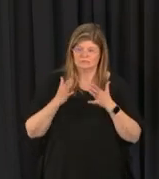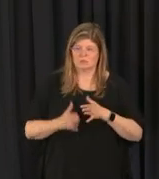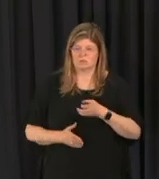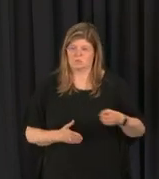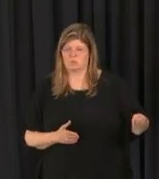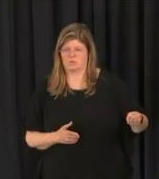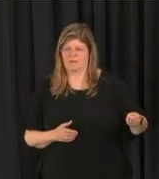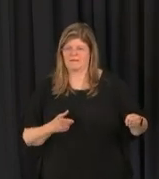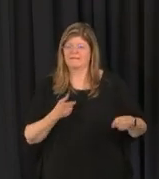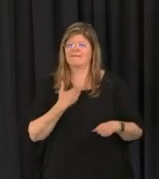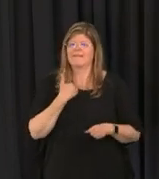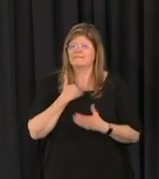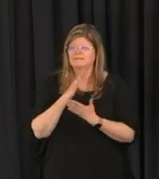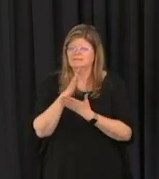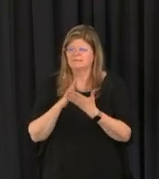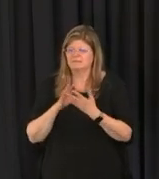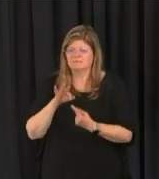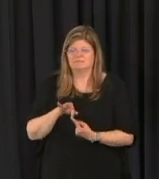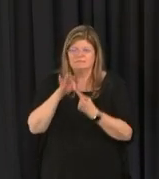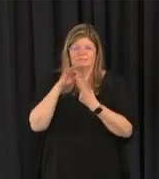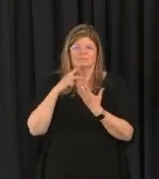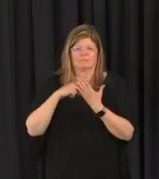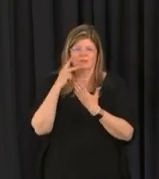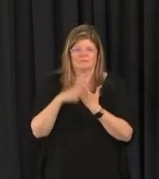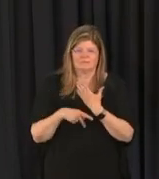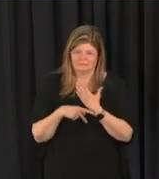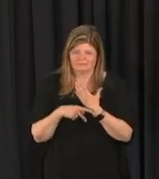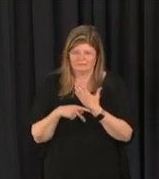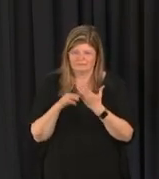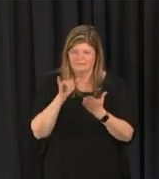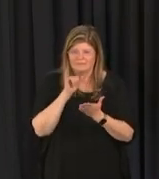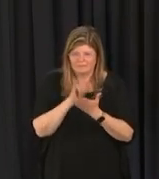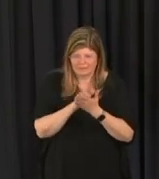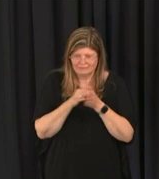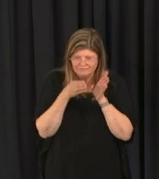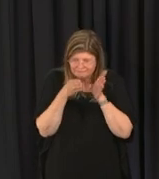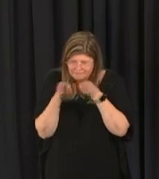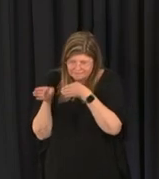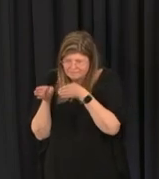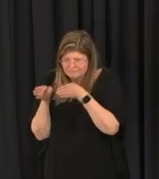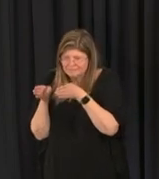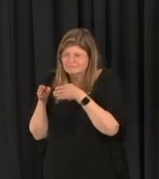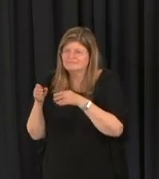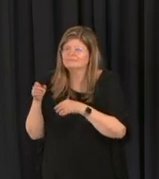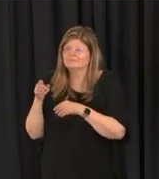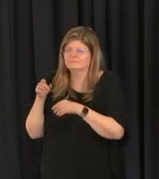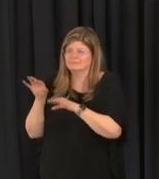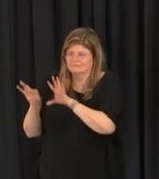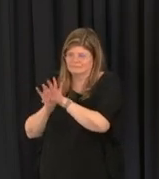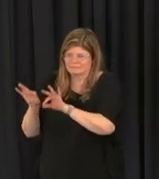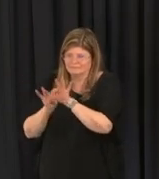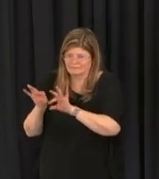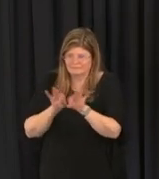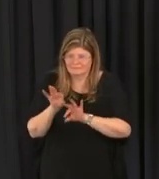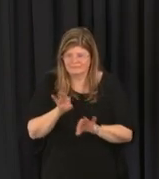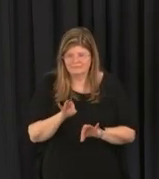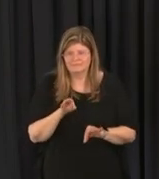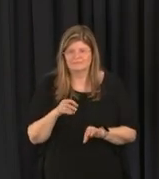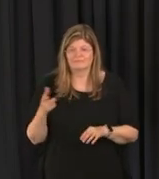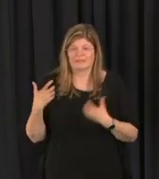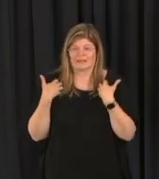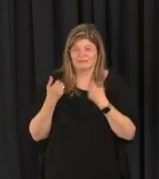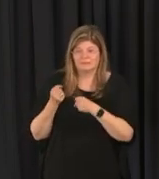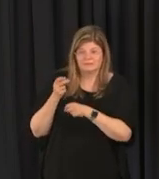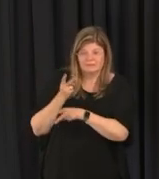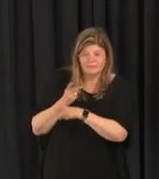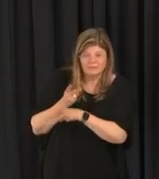portal. Now, we have some special initiatives where closed pods are still being operated. For example, our healthcare worker pods, our fire and